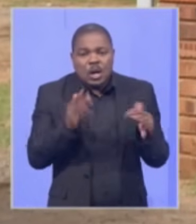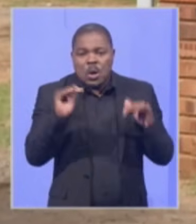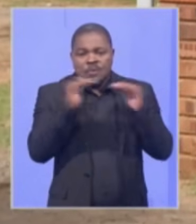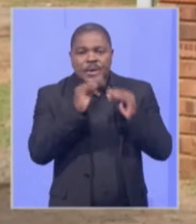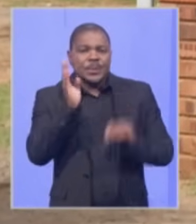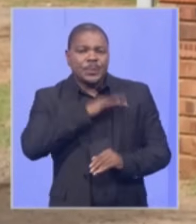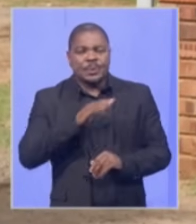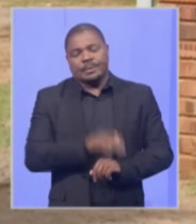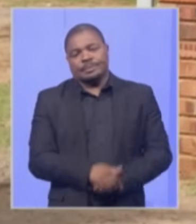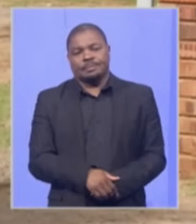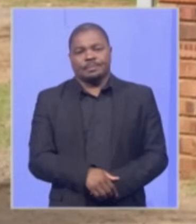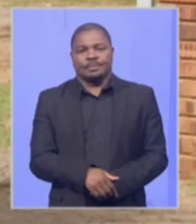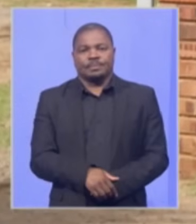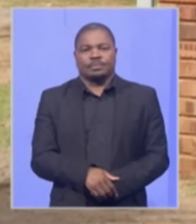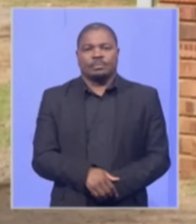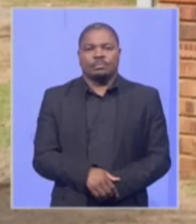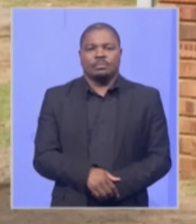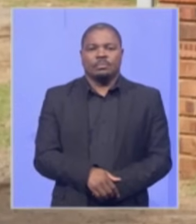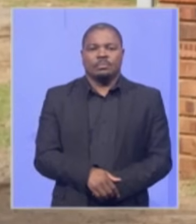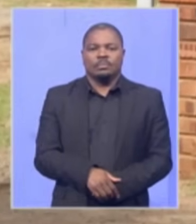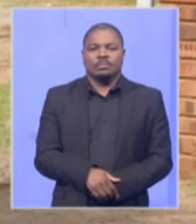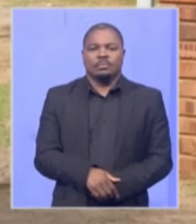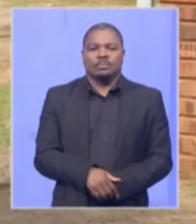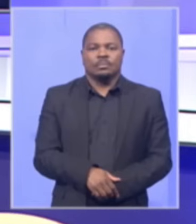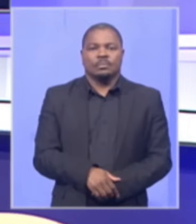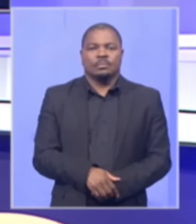Msimanga, dikgang tsa SABC mo Kimberley.